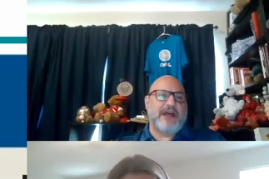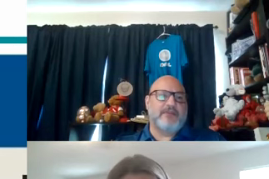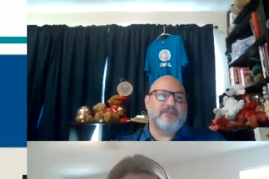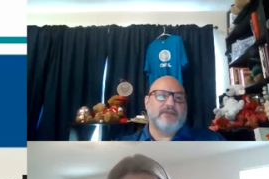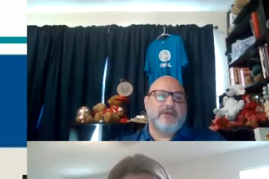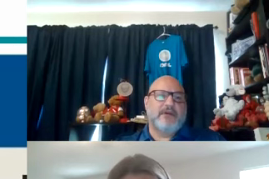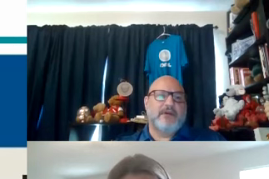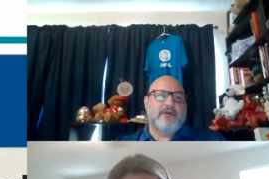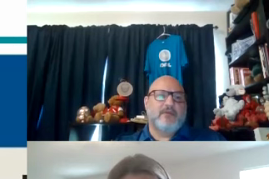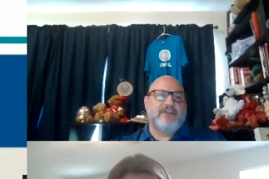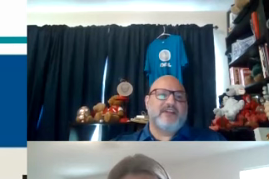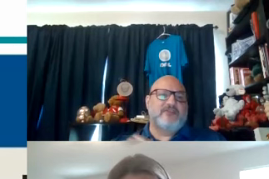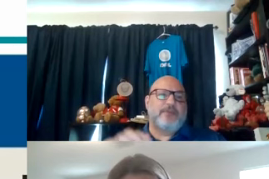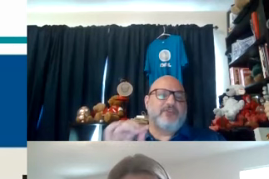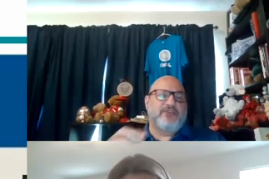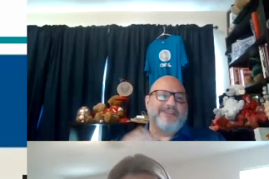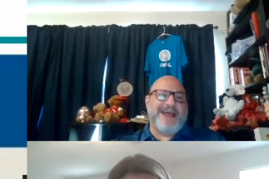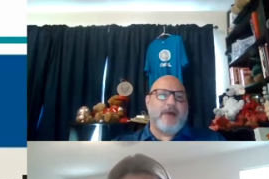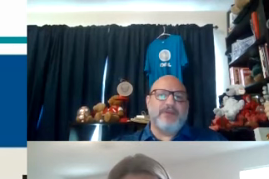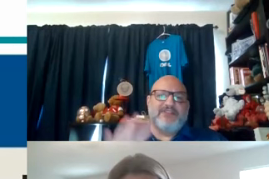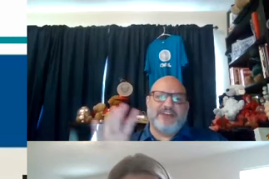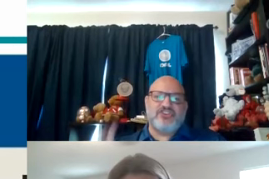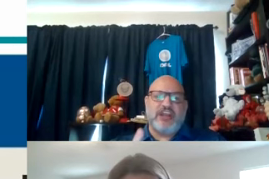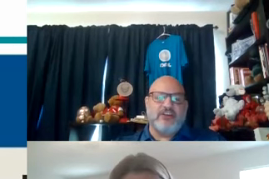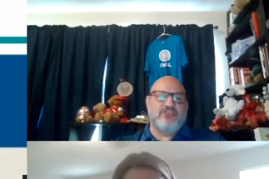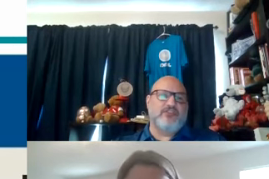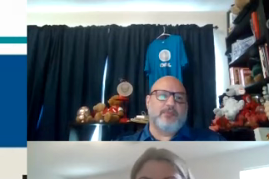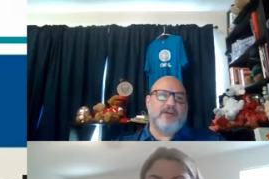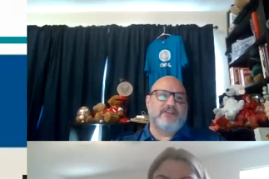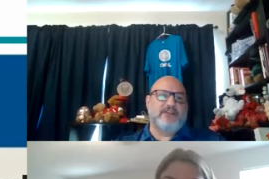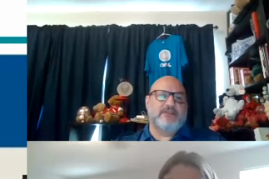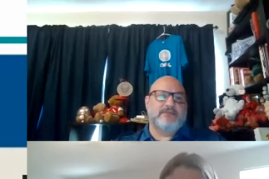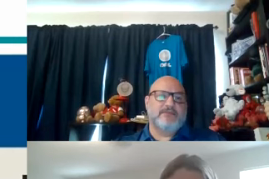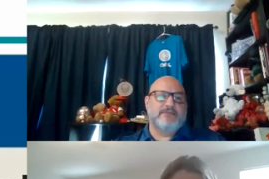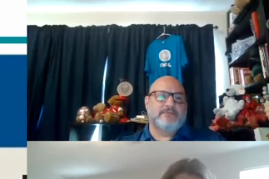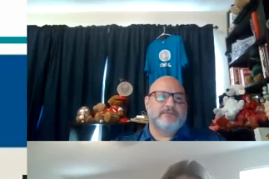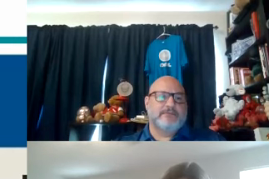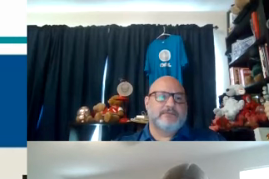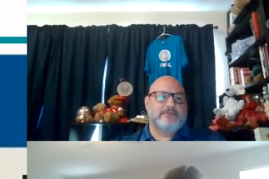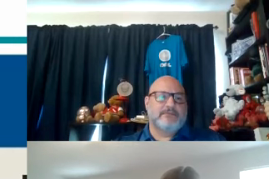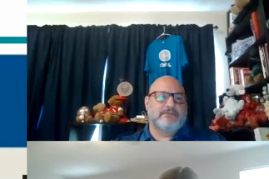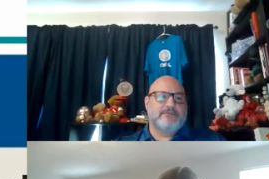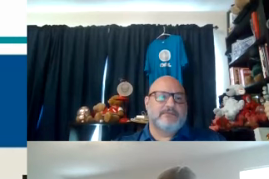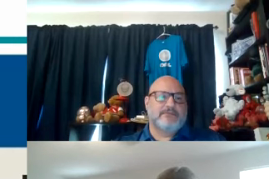special happens. What's that special thing that happens that changes the process?